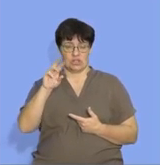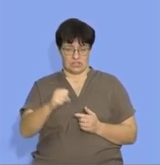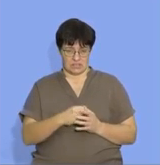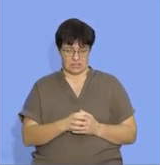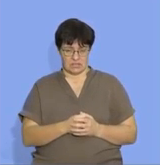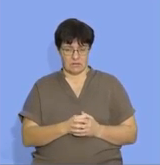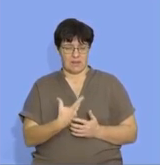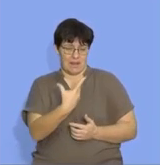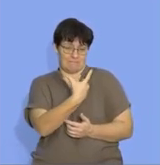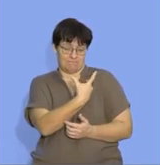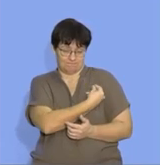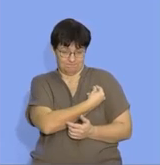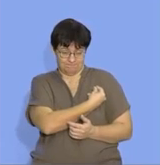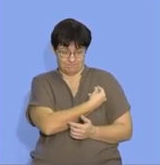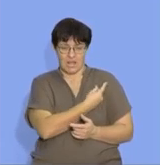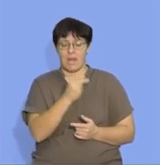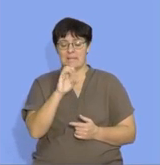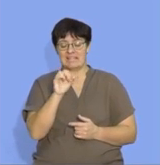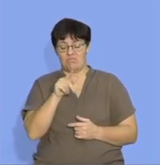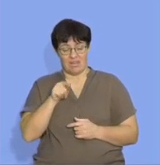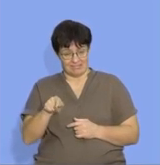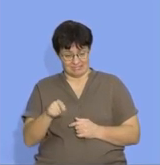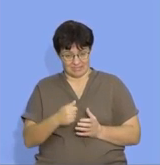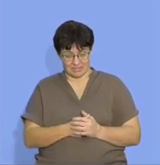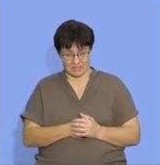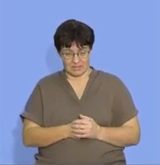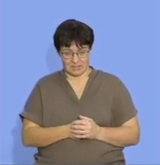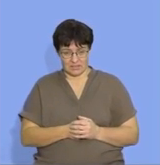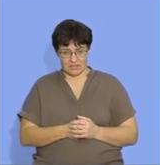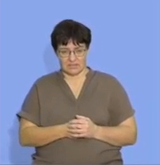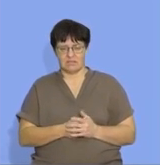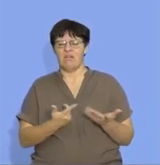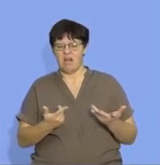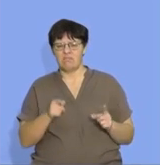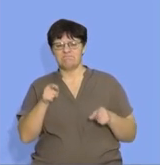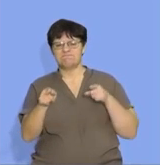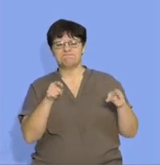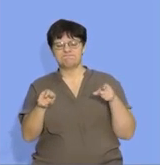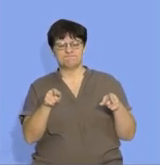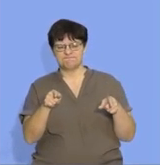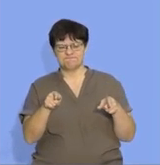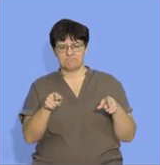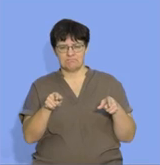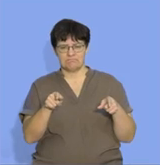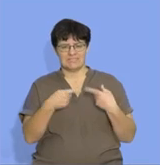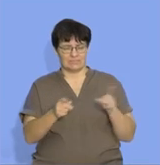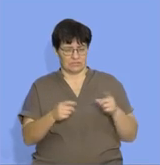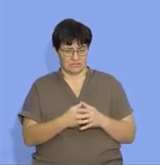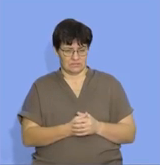a bacteria. Okay, so we're looking at two different kinds of